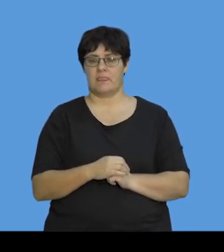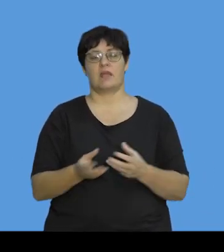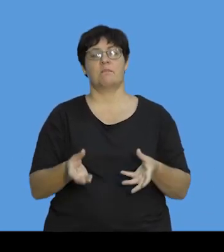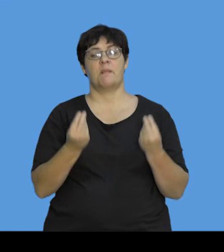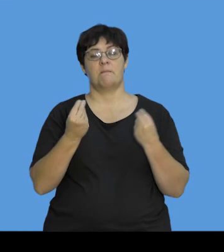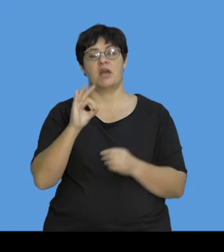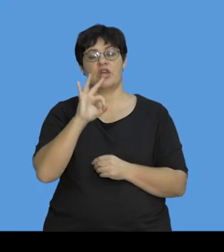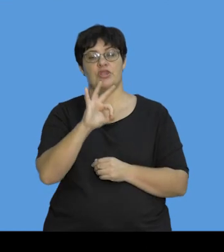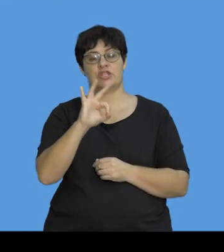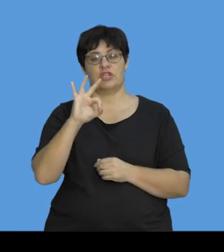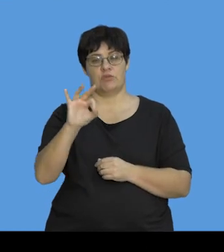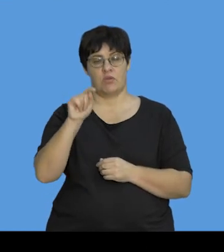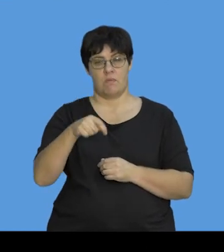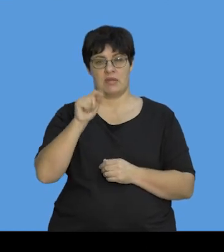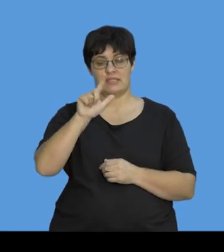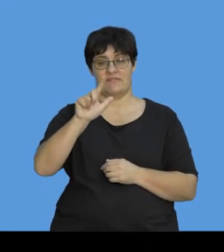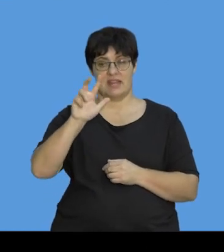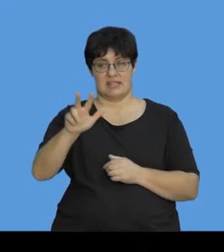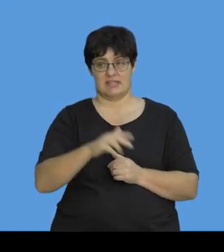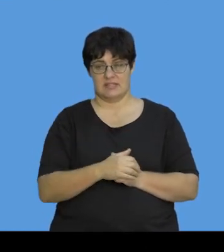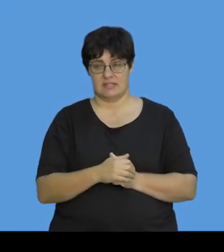I get 33,78.